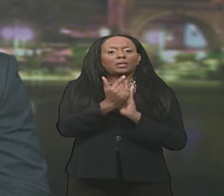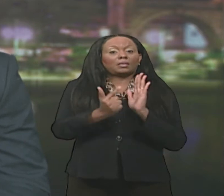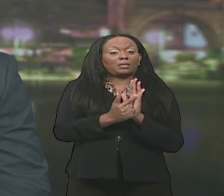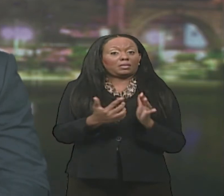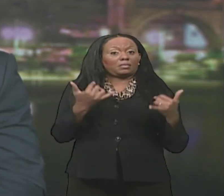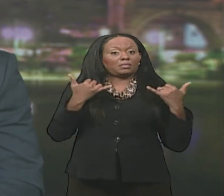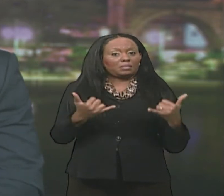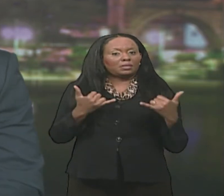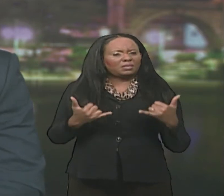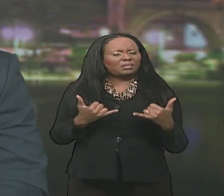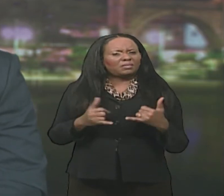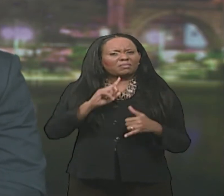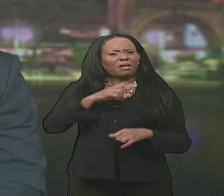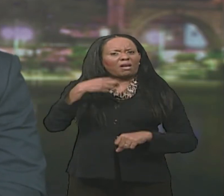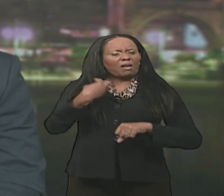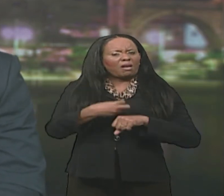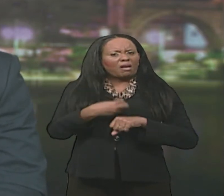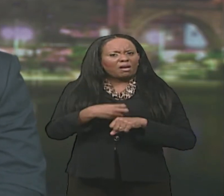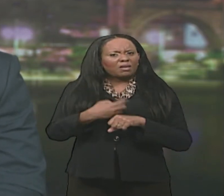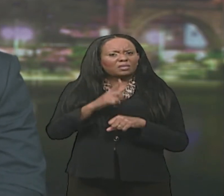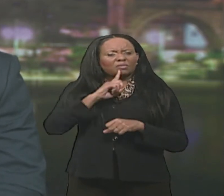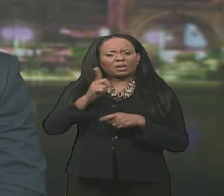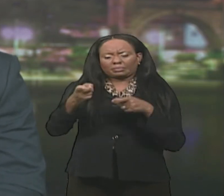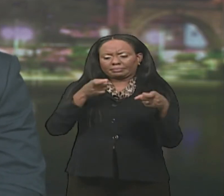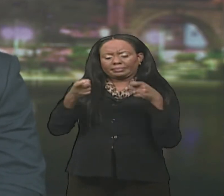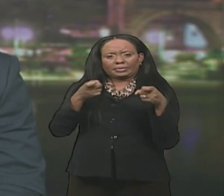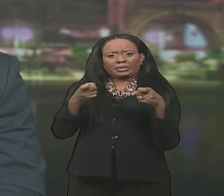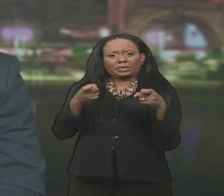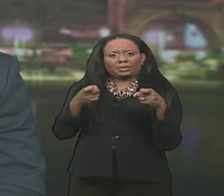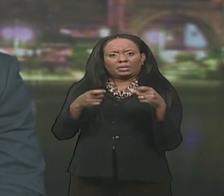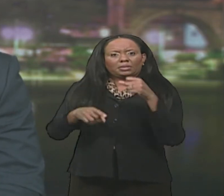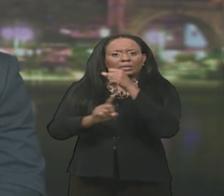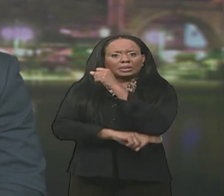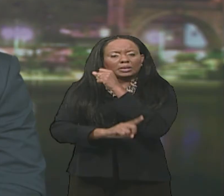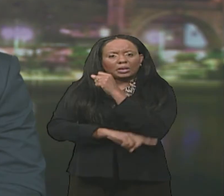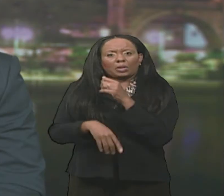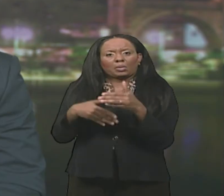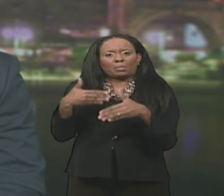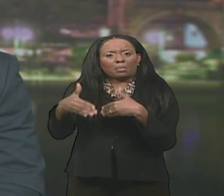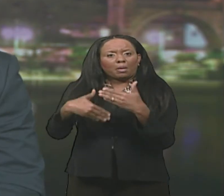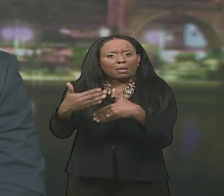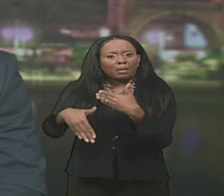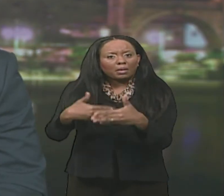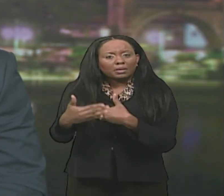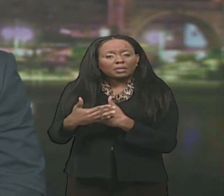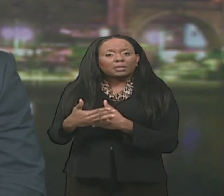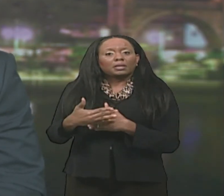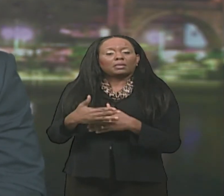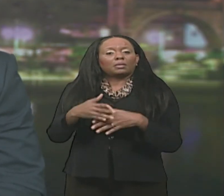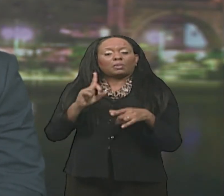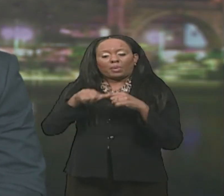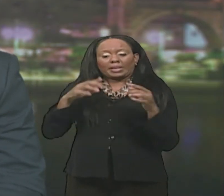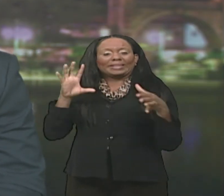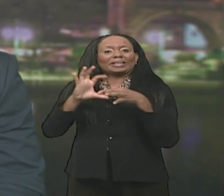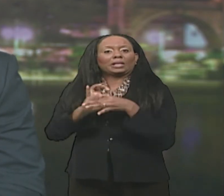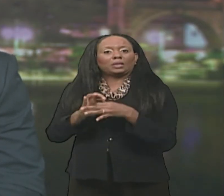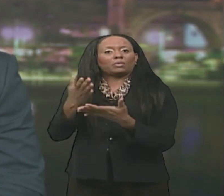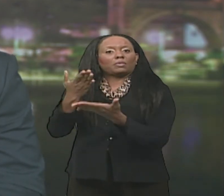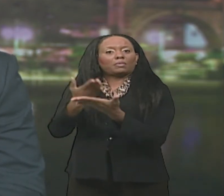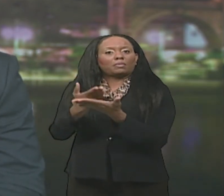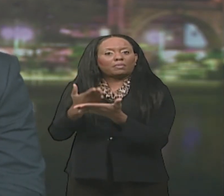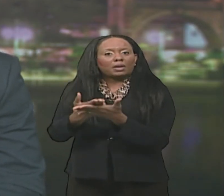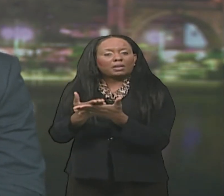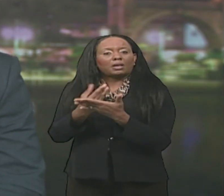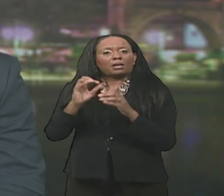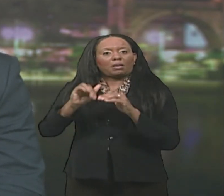its current form makes it difficult to manage the disciplinary process for dealing with factual issues related to performance and